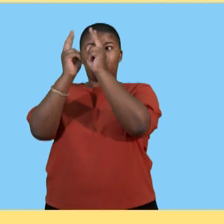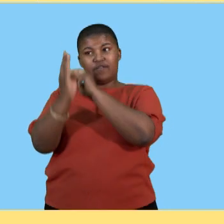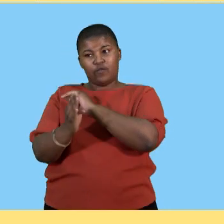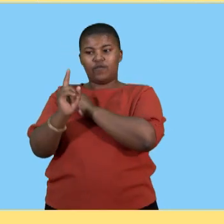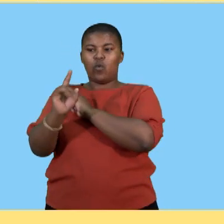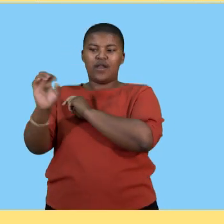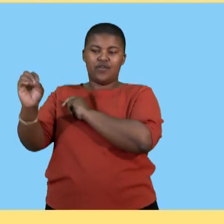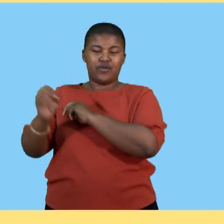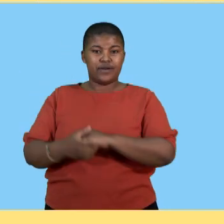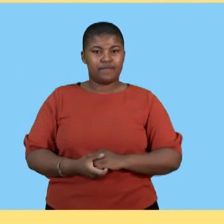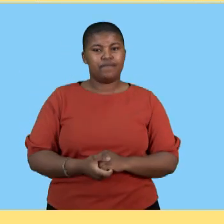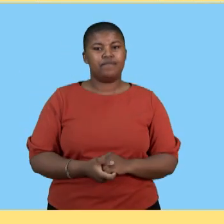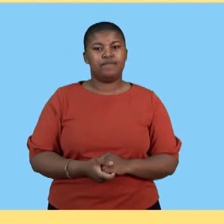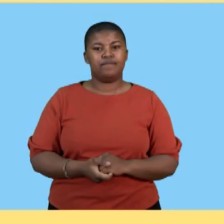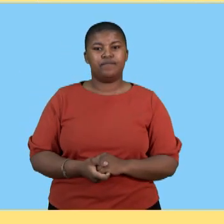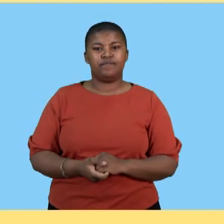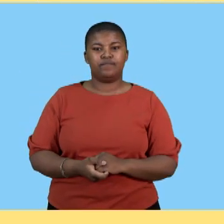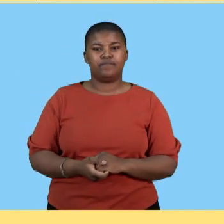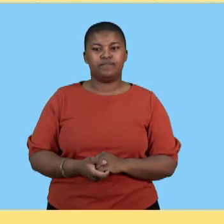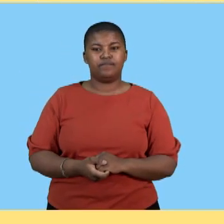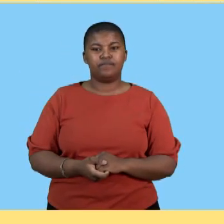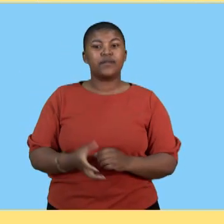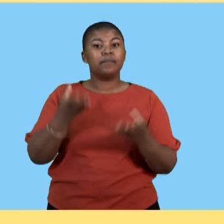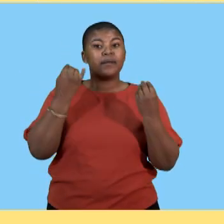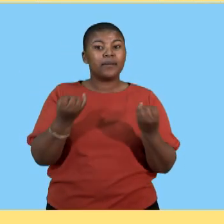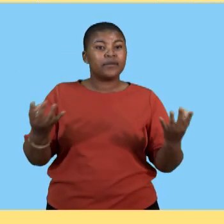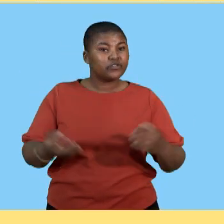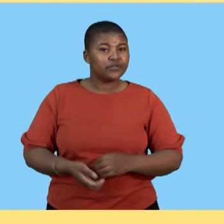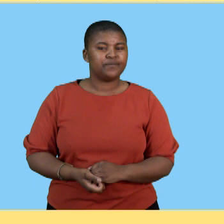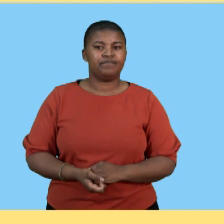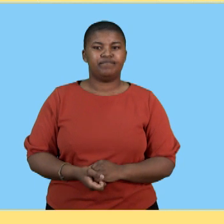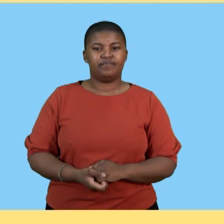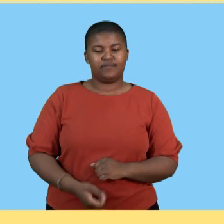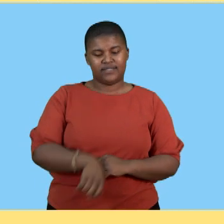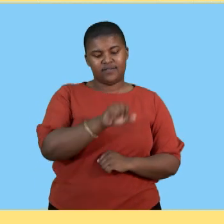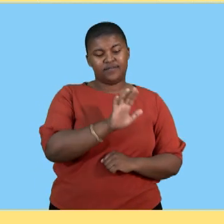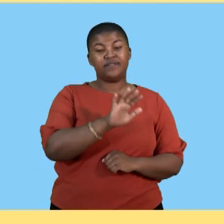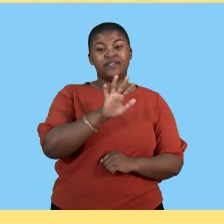multiplied by 12%. All right? That should give you